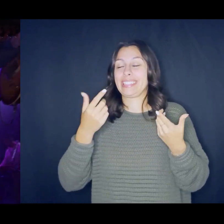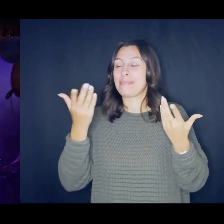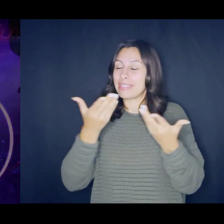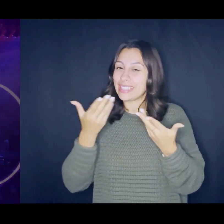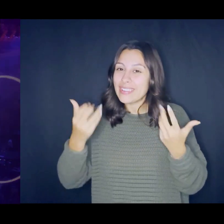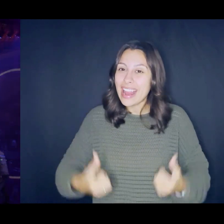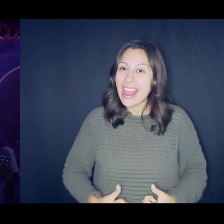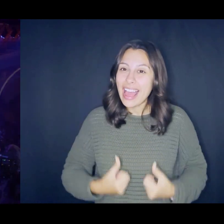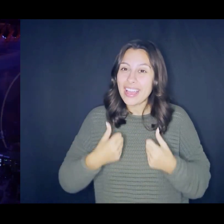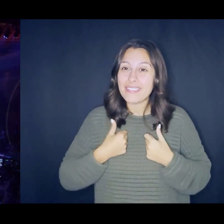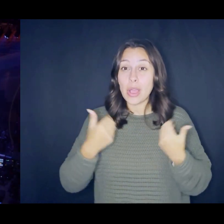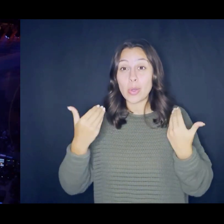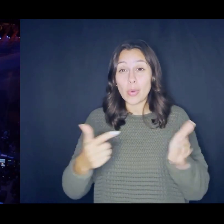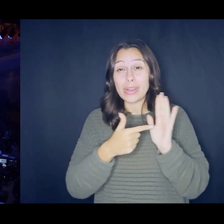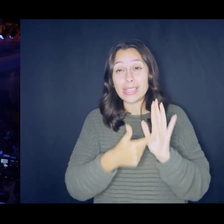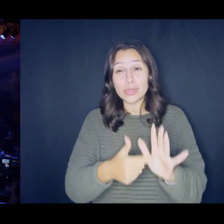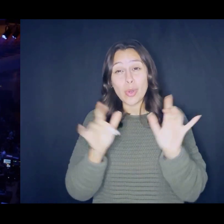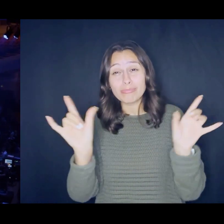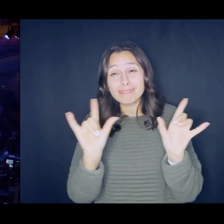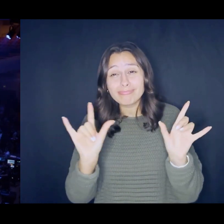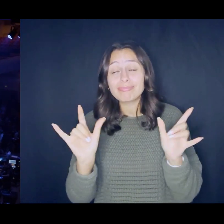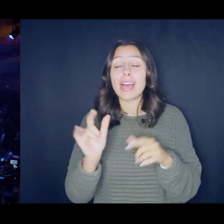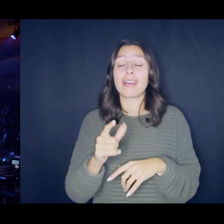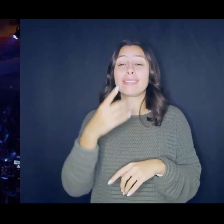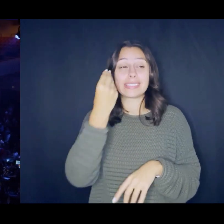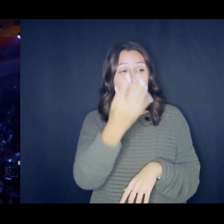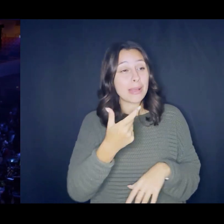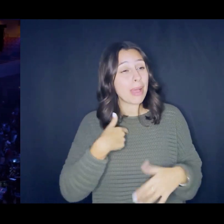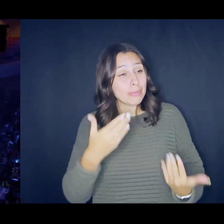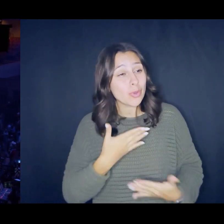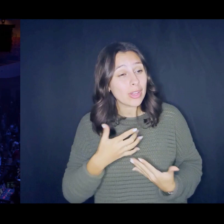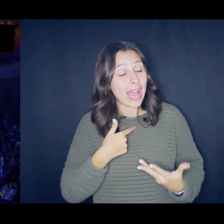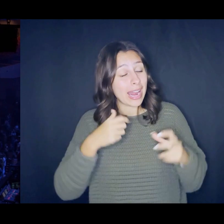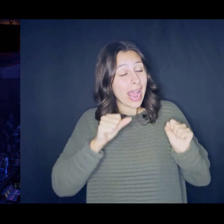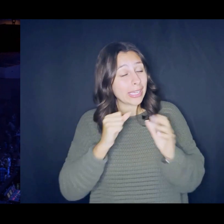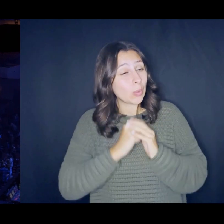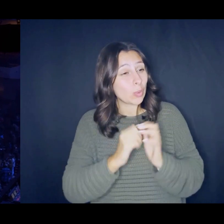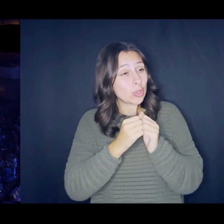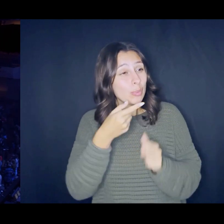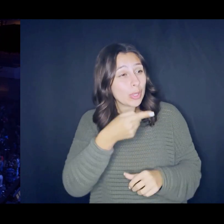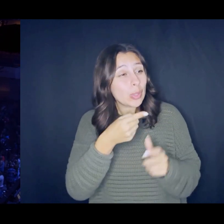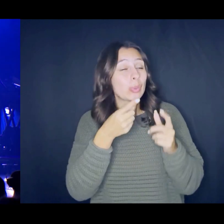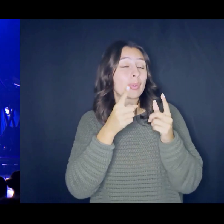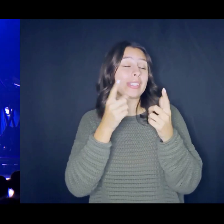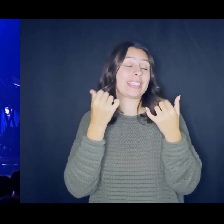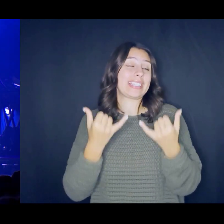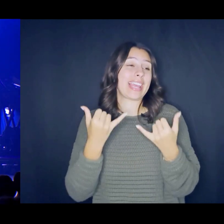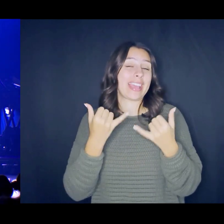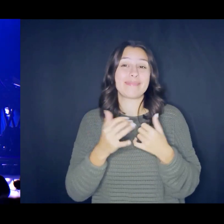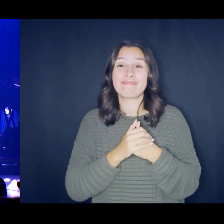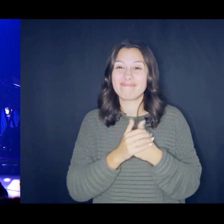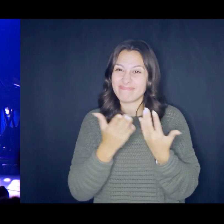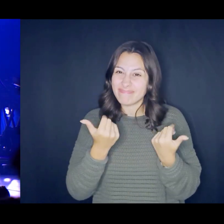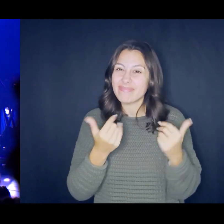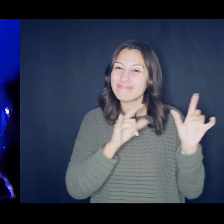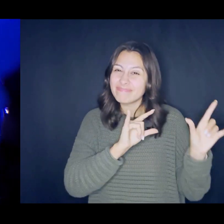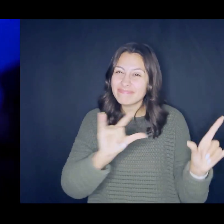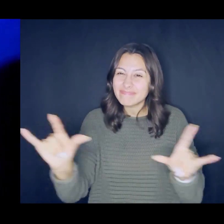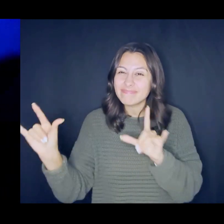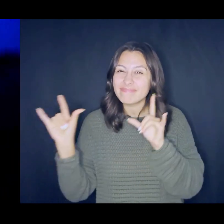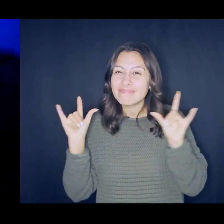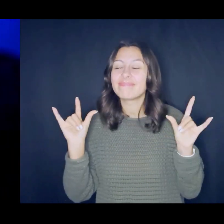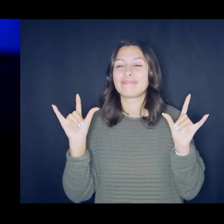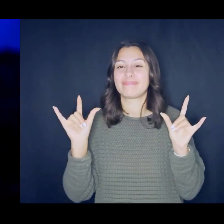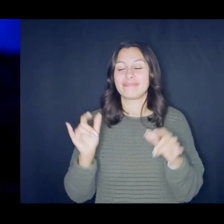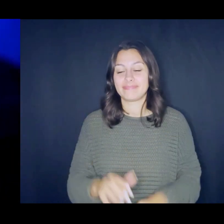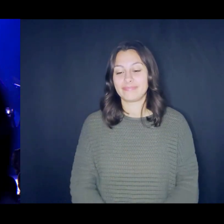Go ahead and share some love with somebody next to you and just tell them, I'm so glad I get to worship with you today. Come on. Share some love. Let's spread some love